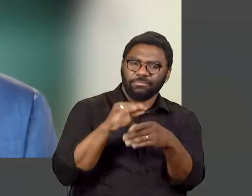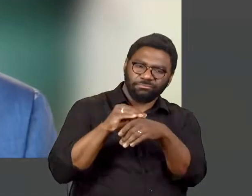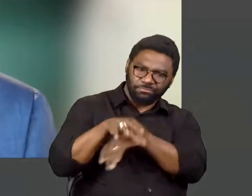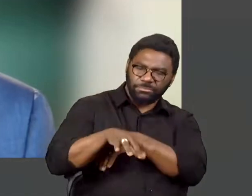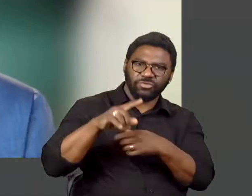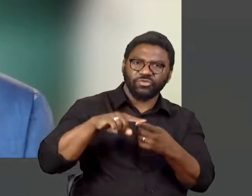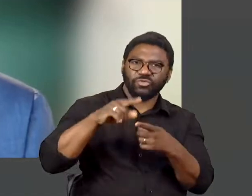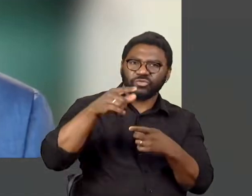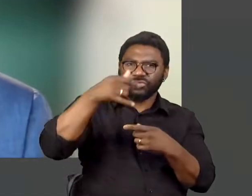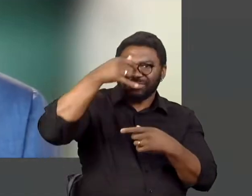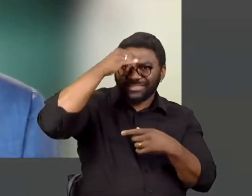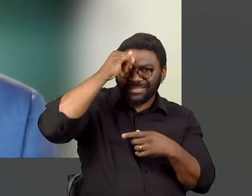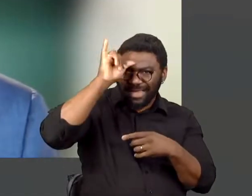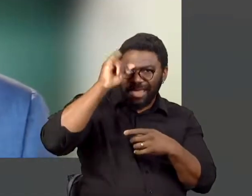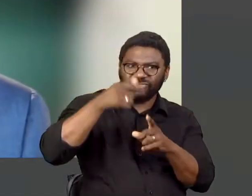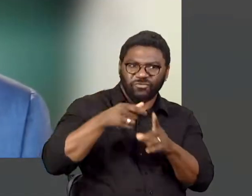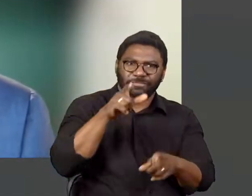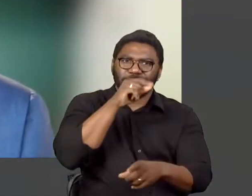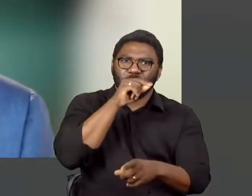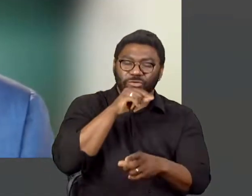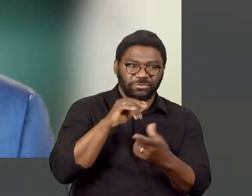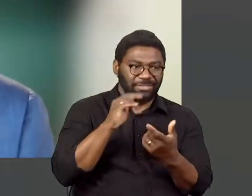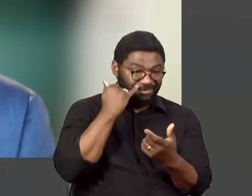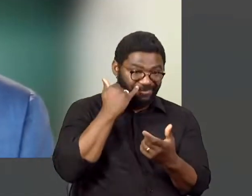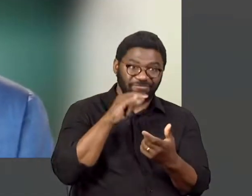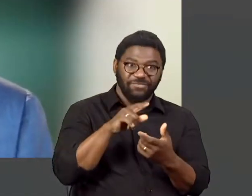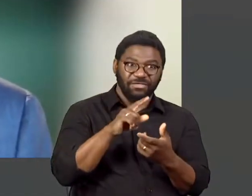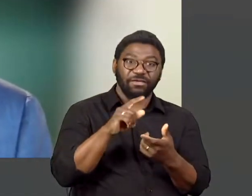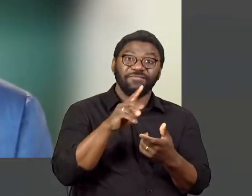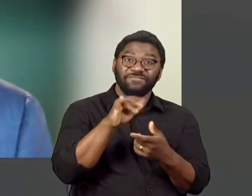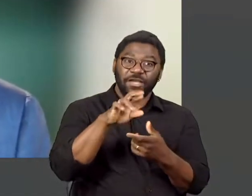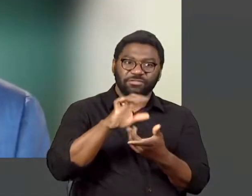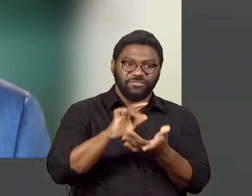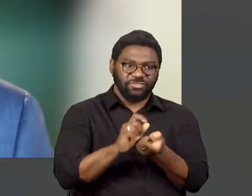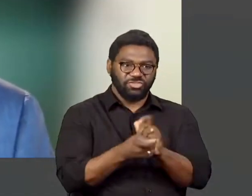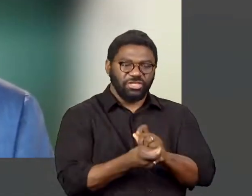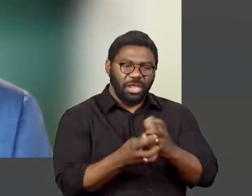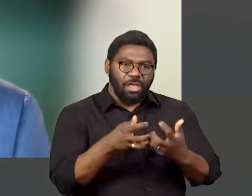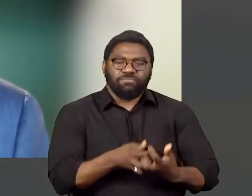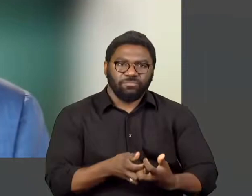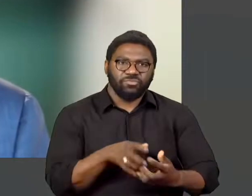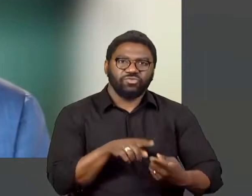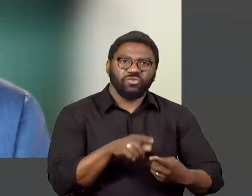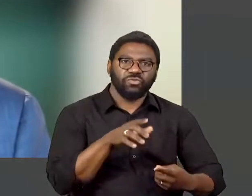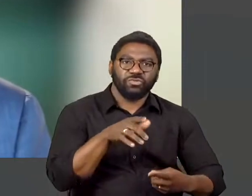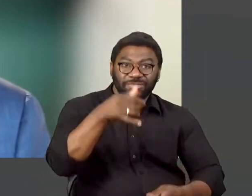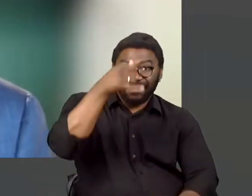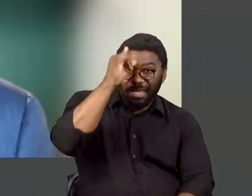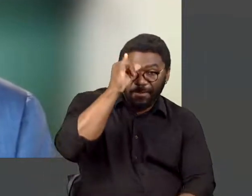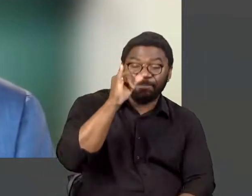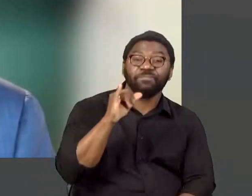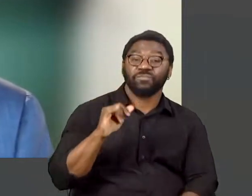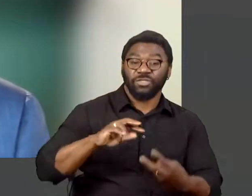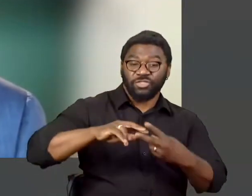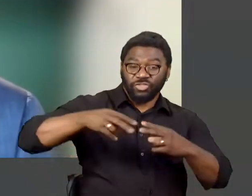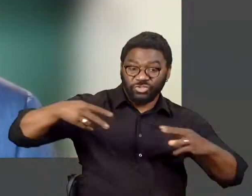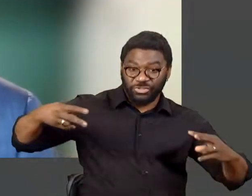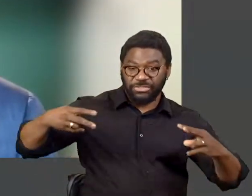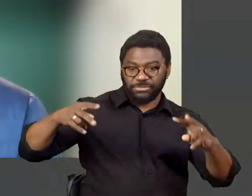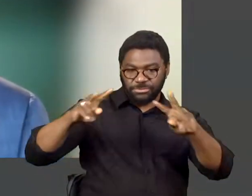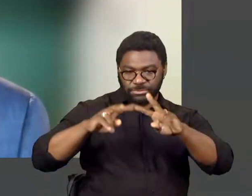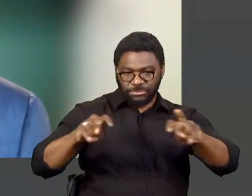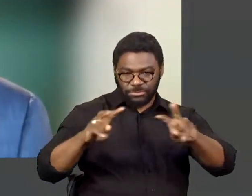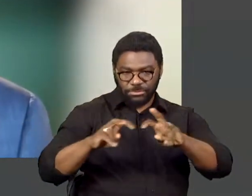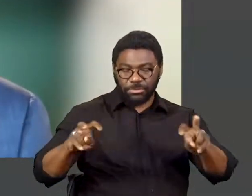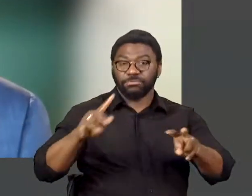cows and whether the virus has adapted to this new host. The gene sequences are shared in real time with USDA, CDC,